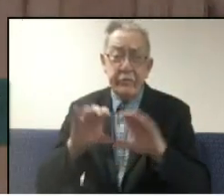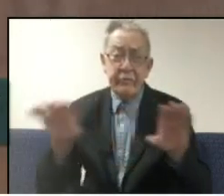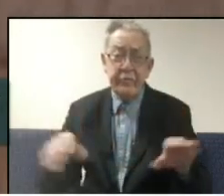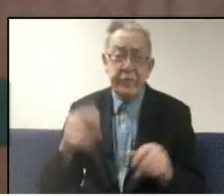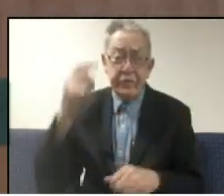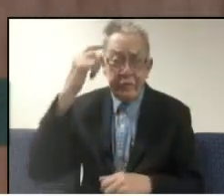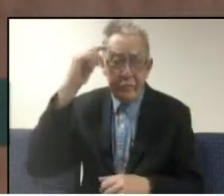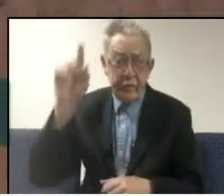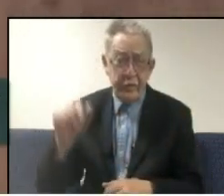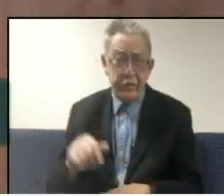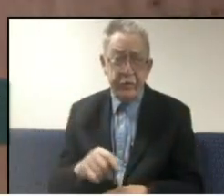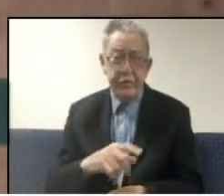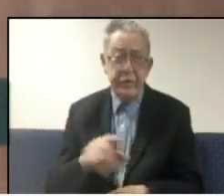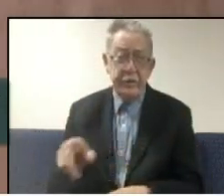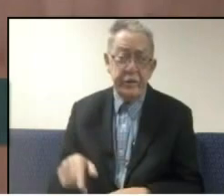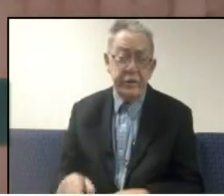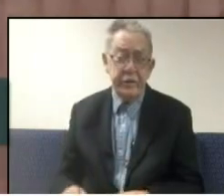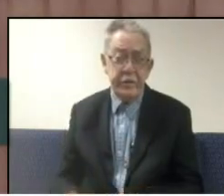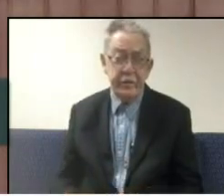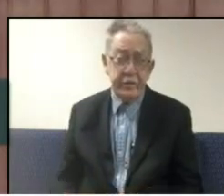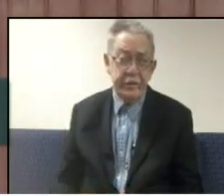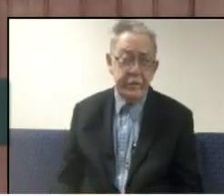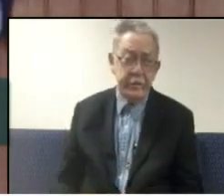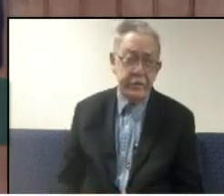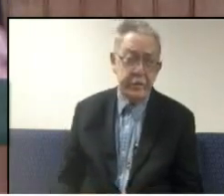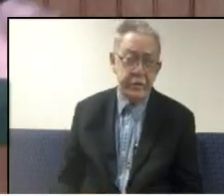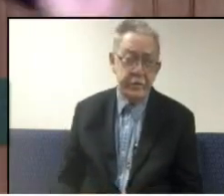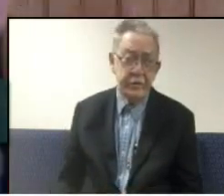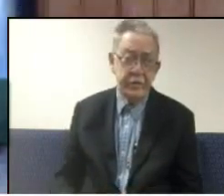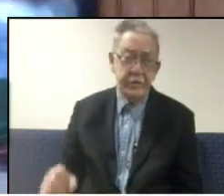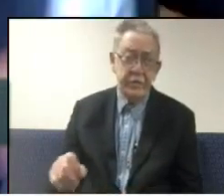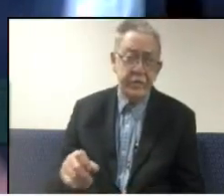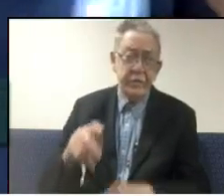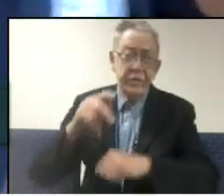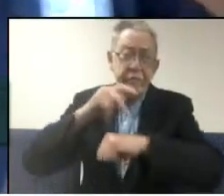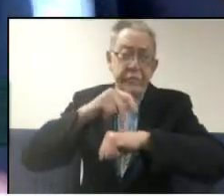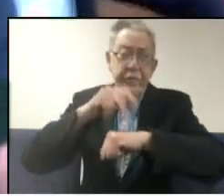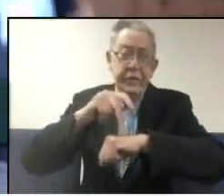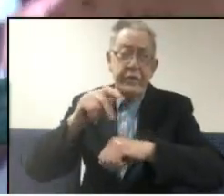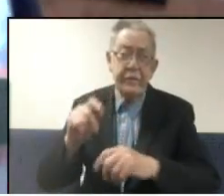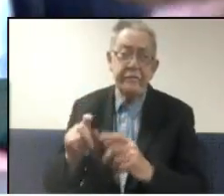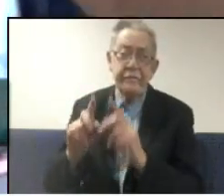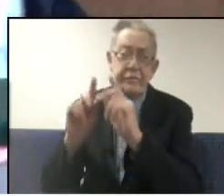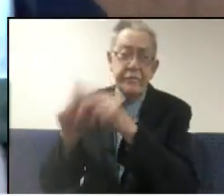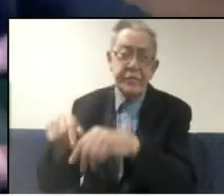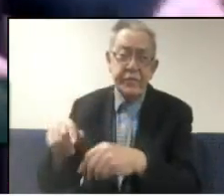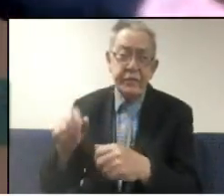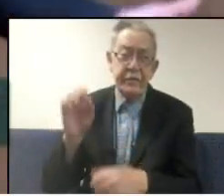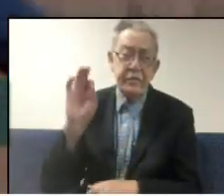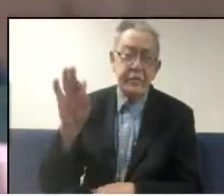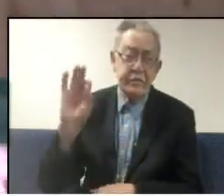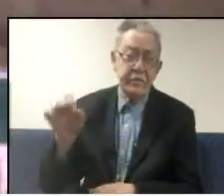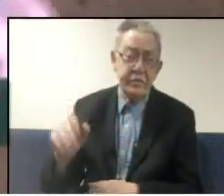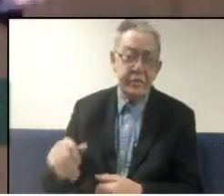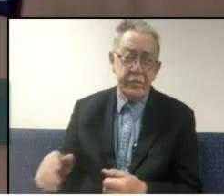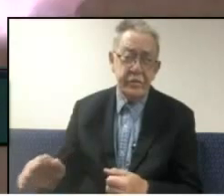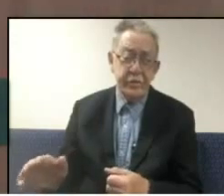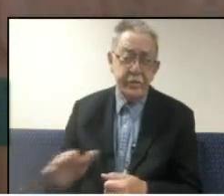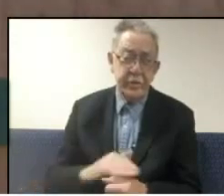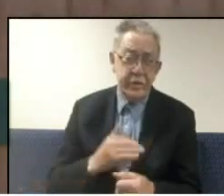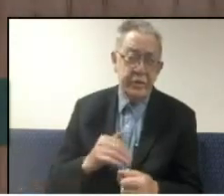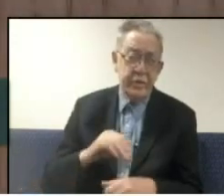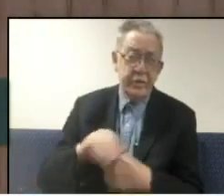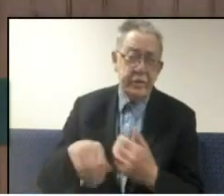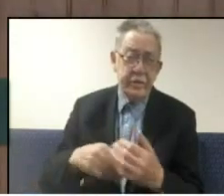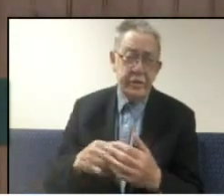Peter could have gone up and preached. Right? Phillips, some of the Andrew, some of the others, they